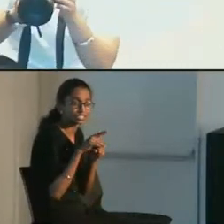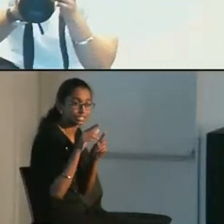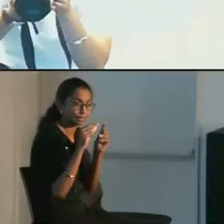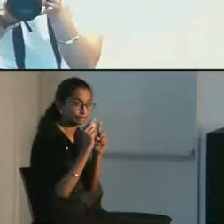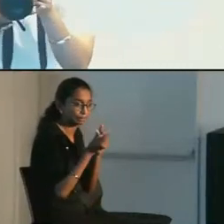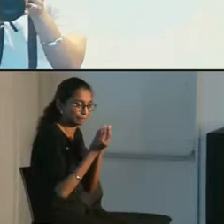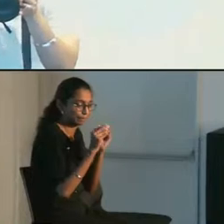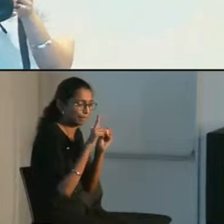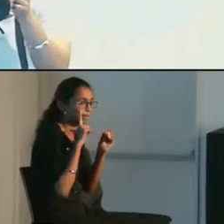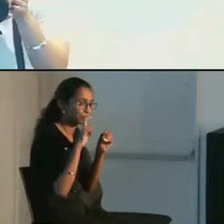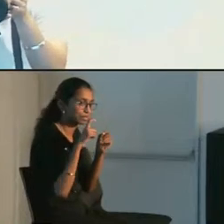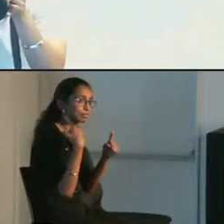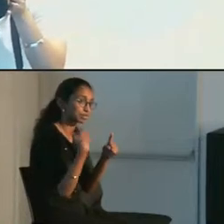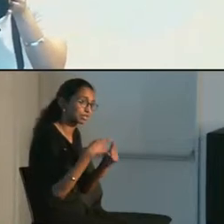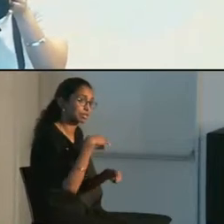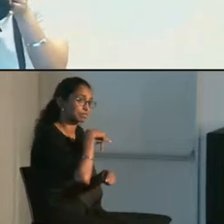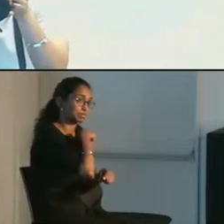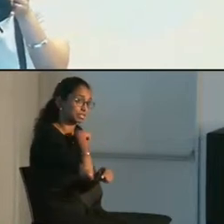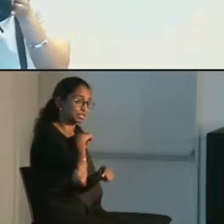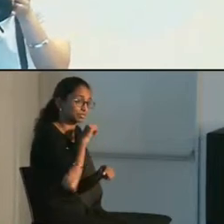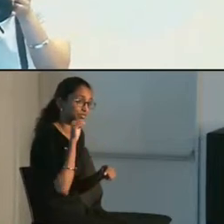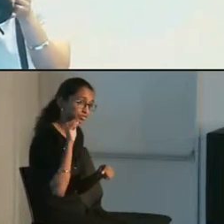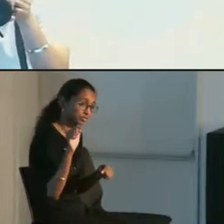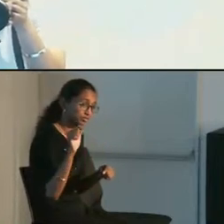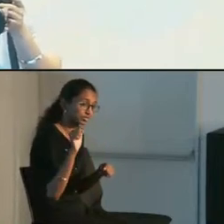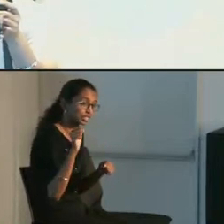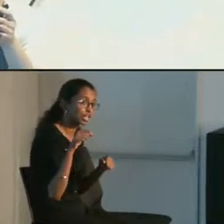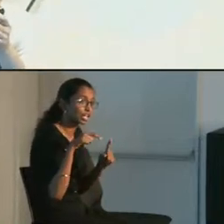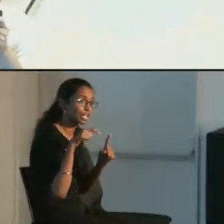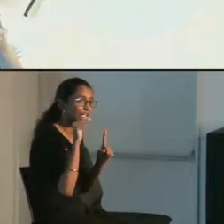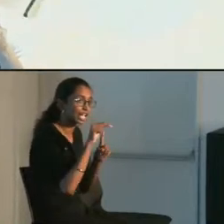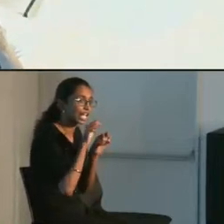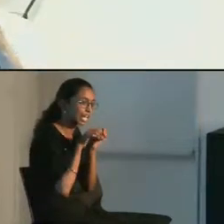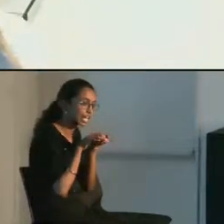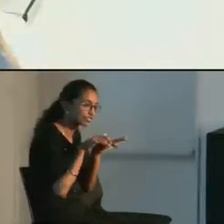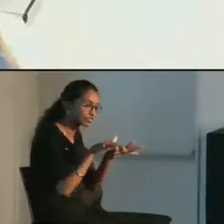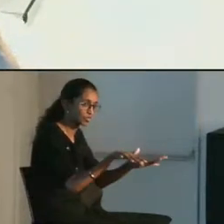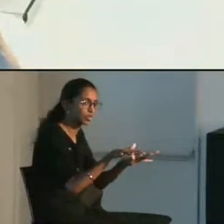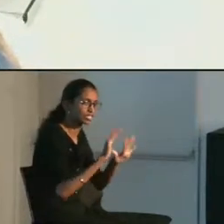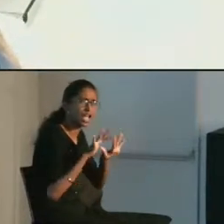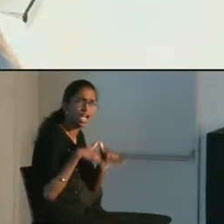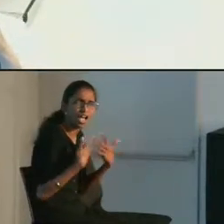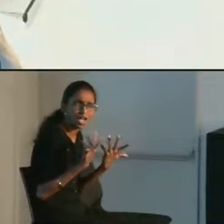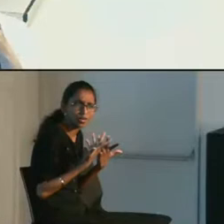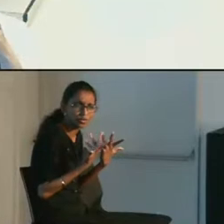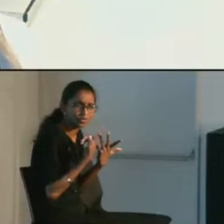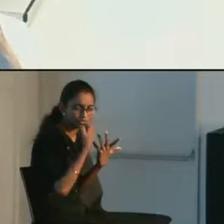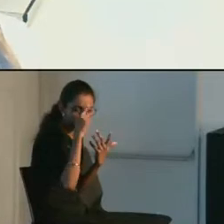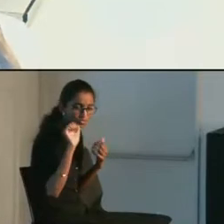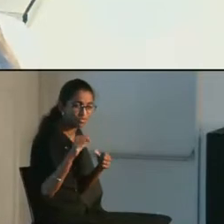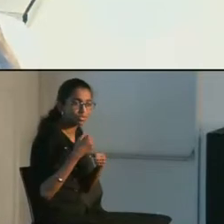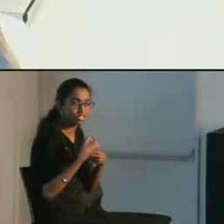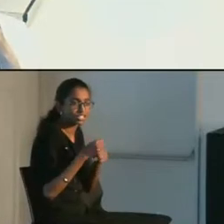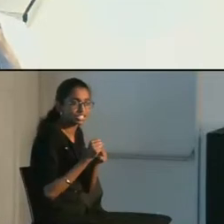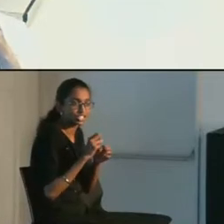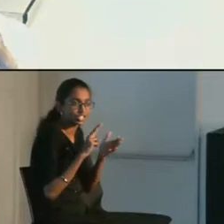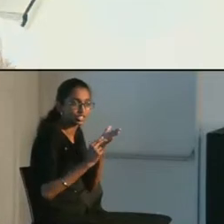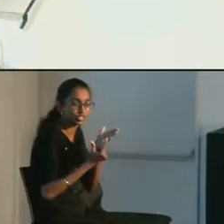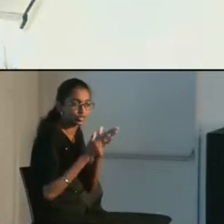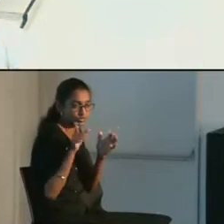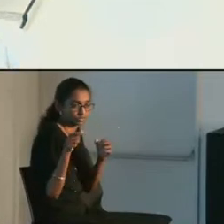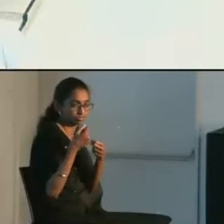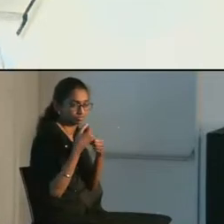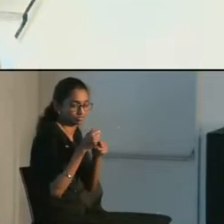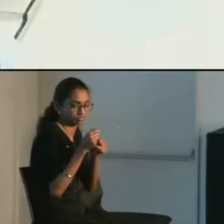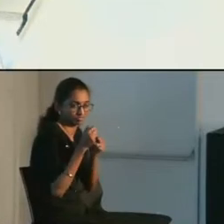public and personal opinion kind of influence the way you create your murals? When you